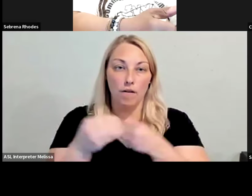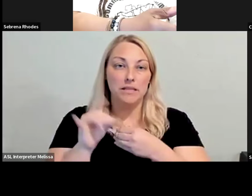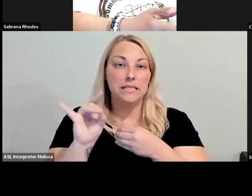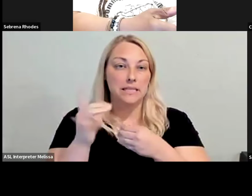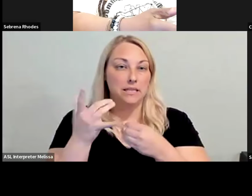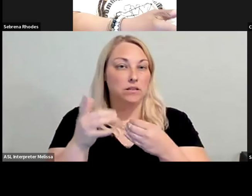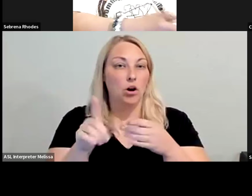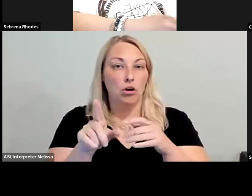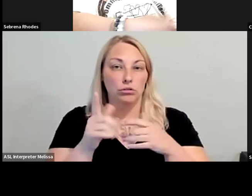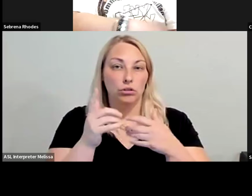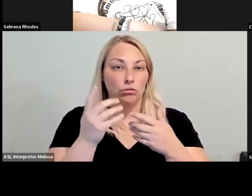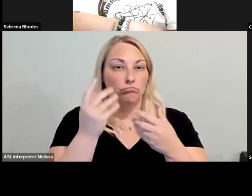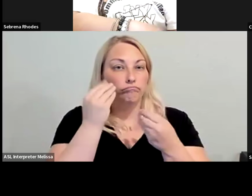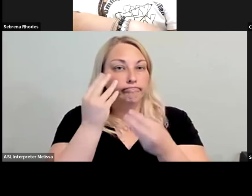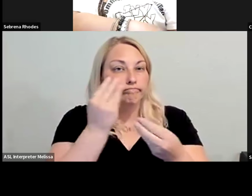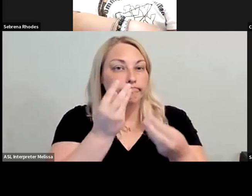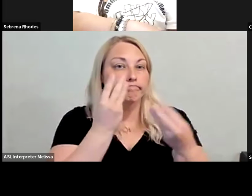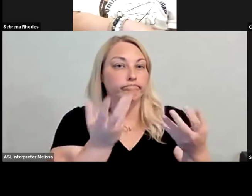So,